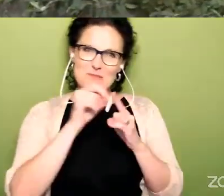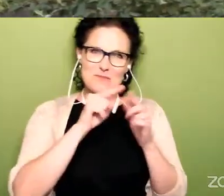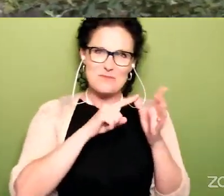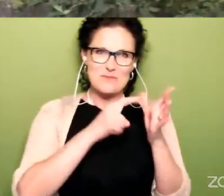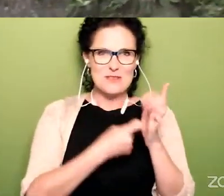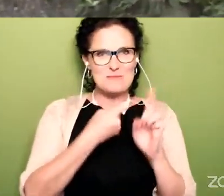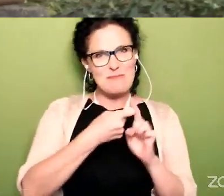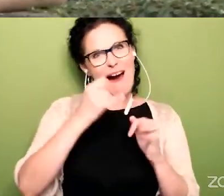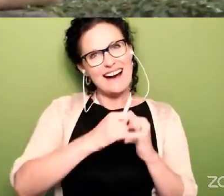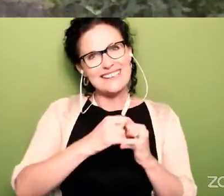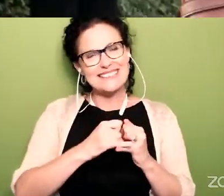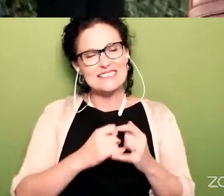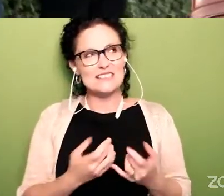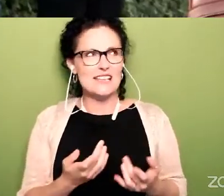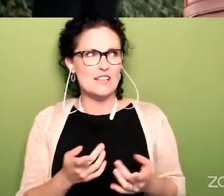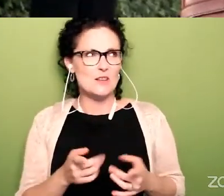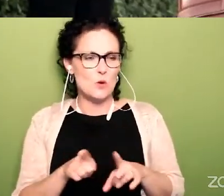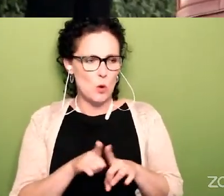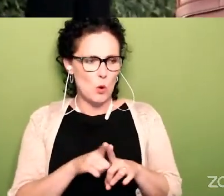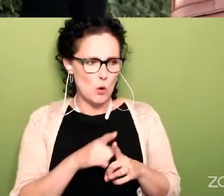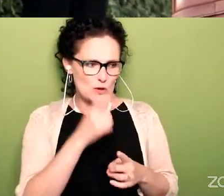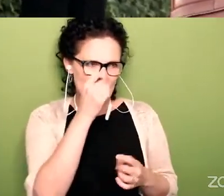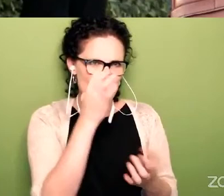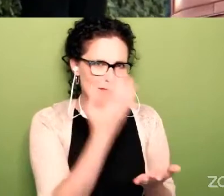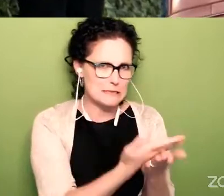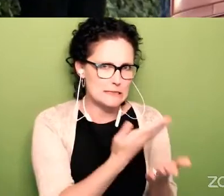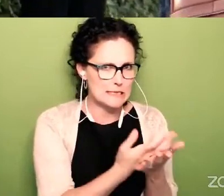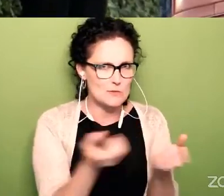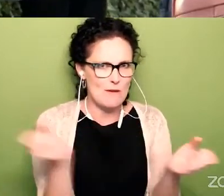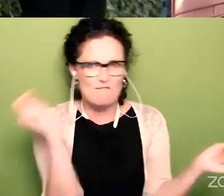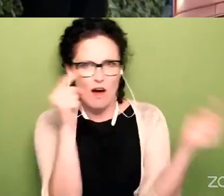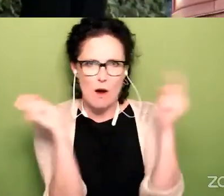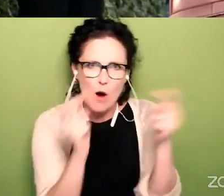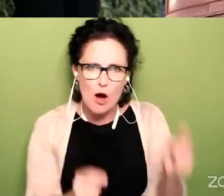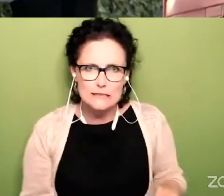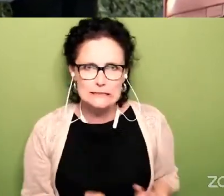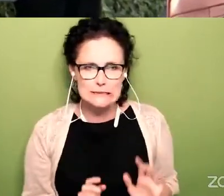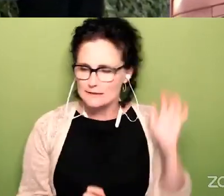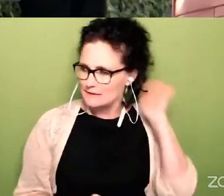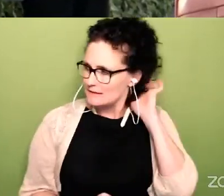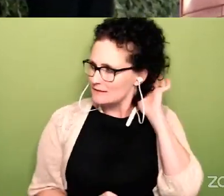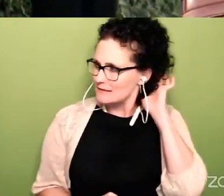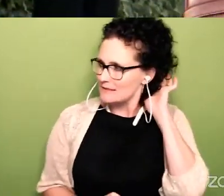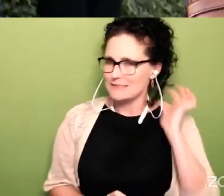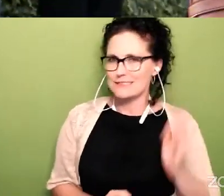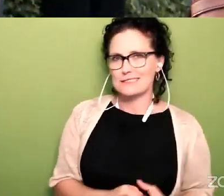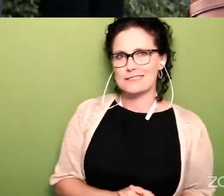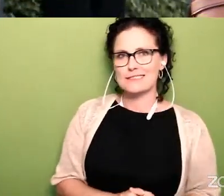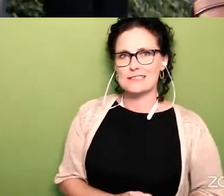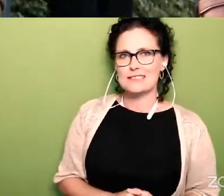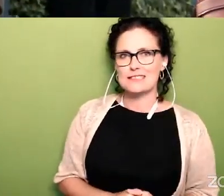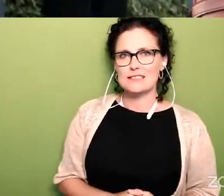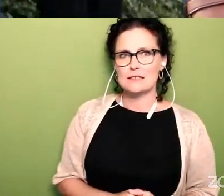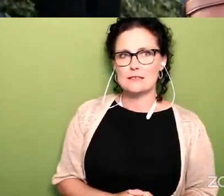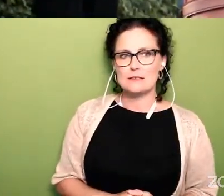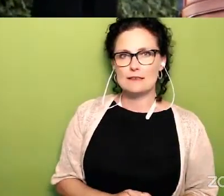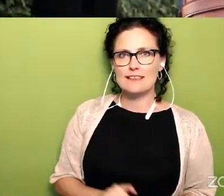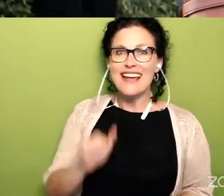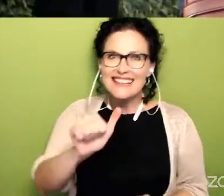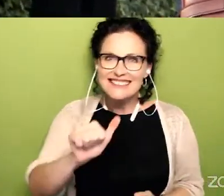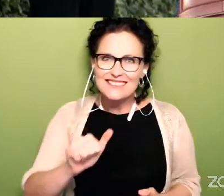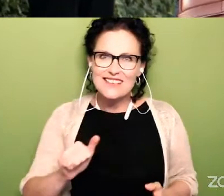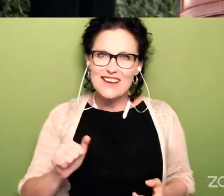Fireworks. The one who has given life and breath is placed in the body its